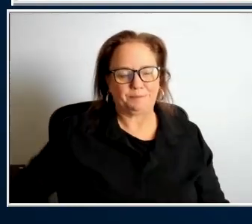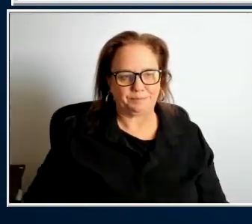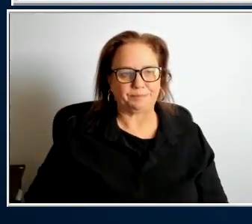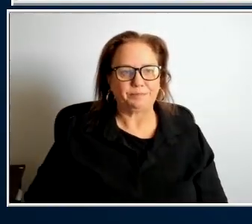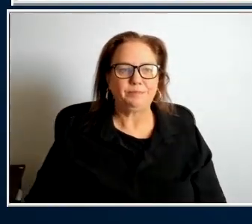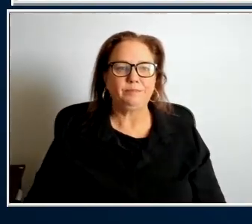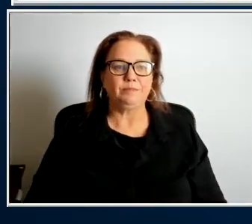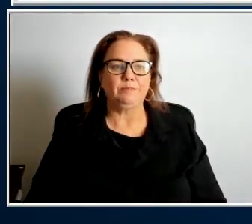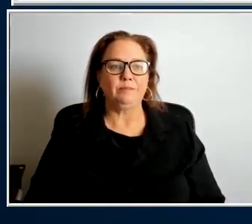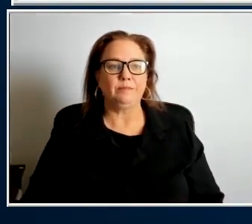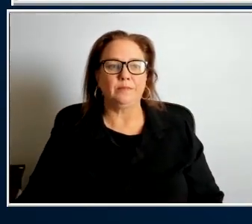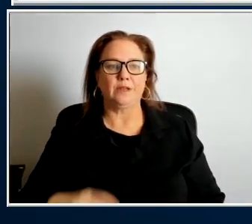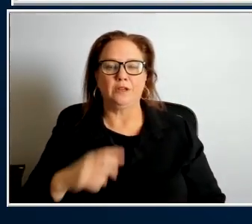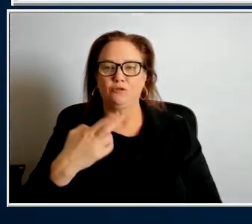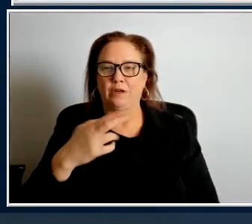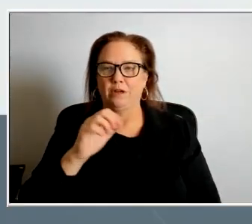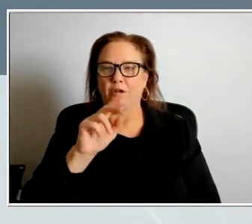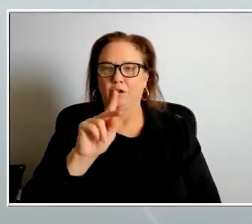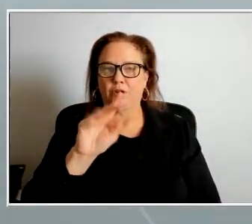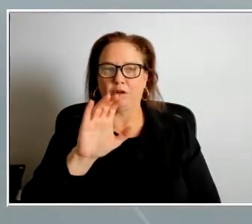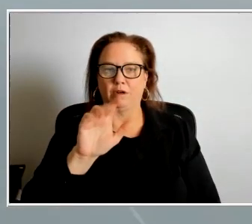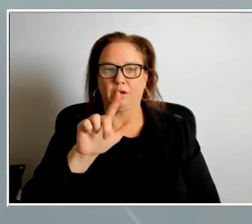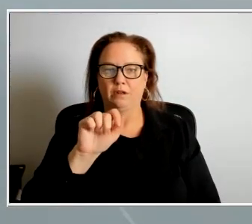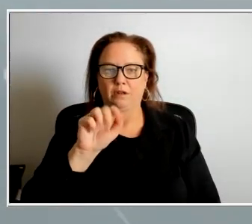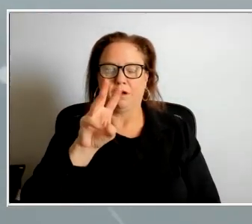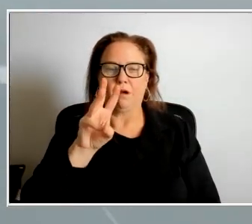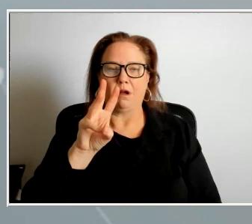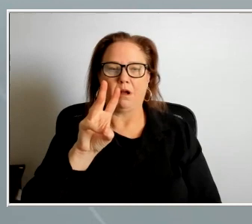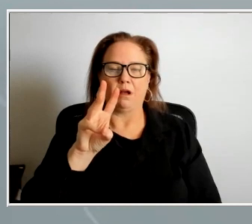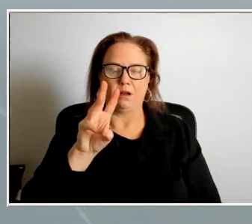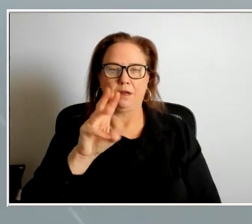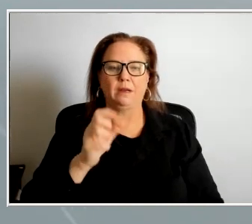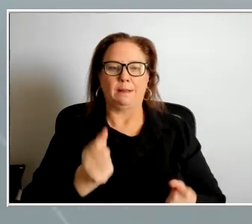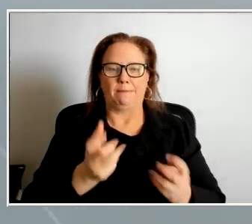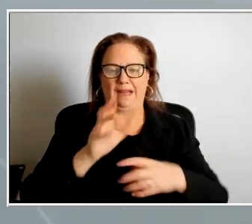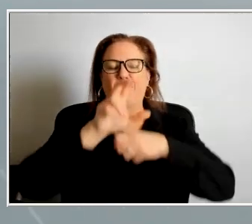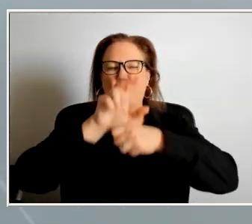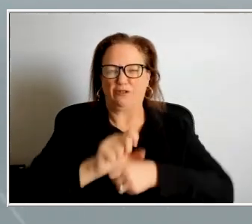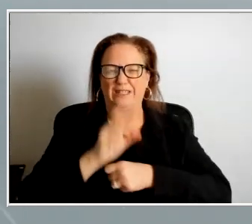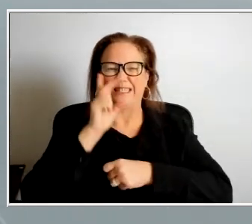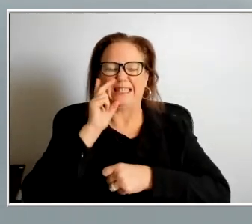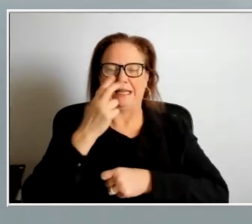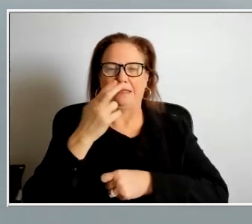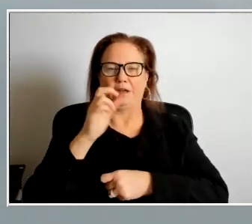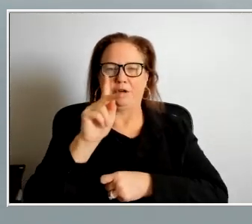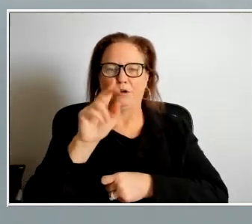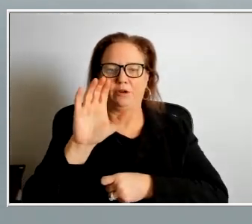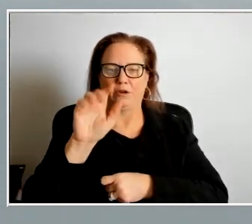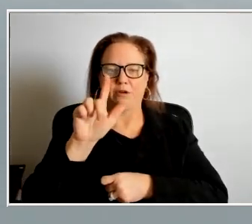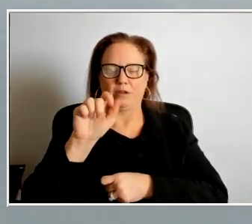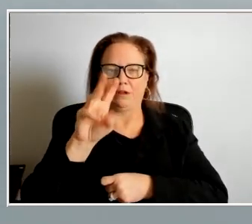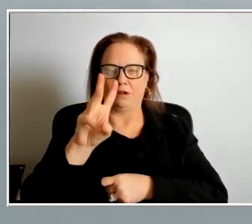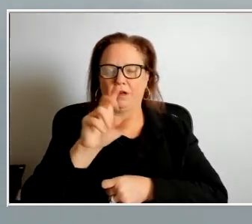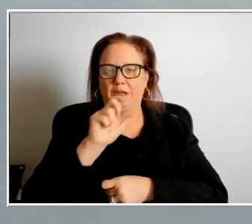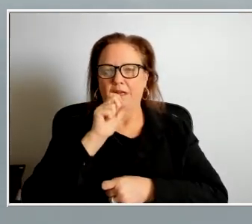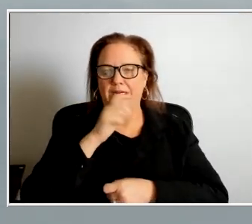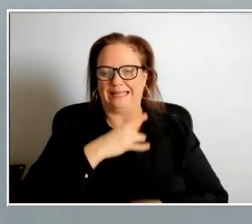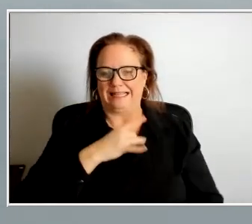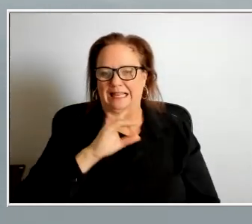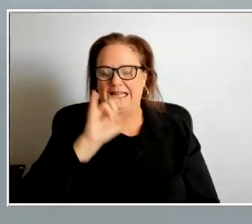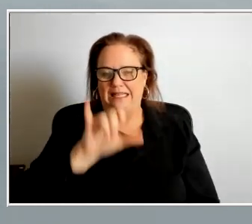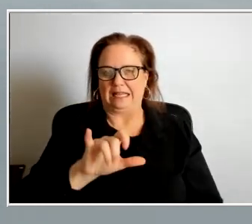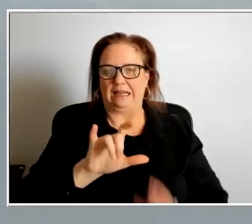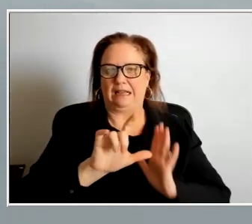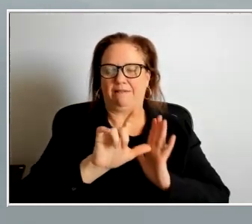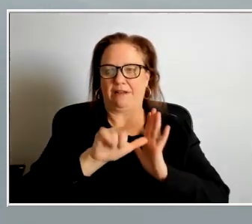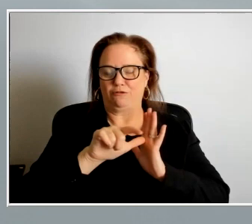you had tried a hook and claw prosthesis, something that maybe many of us are used to seeing with somebody who's lost a limb. You said you didn't really like that. Eventually,